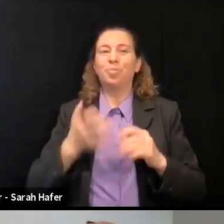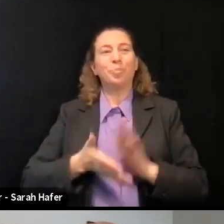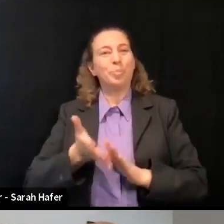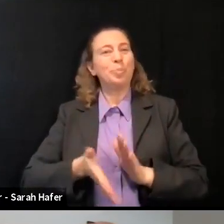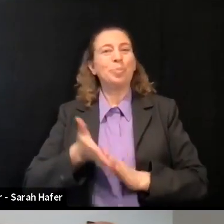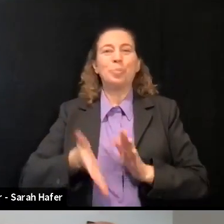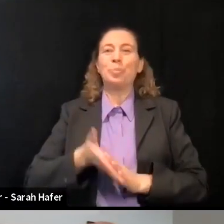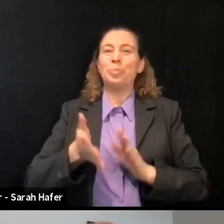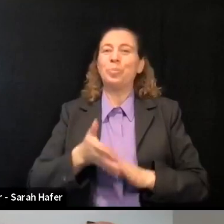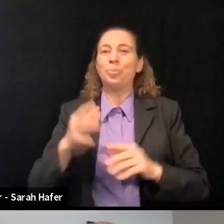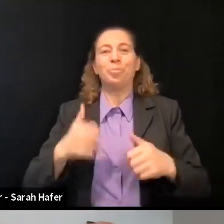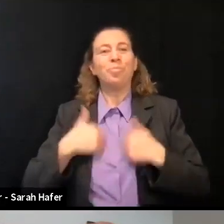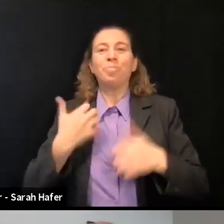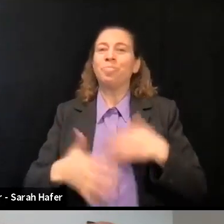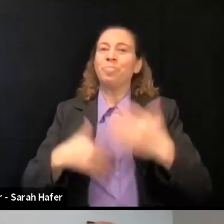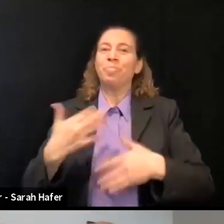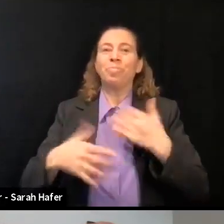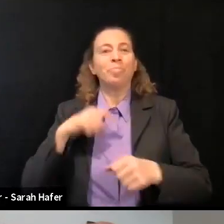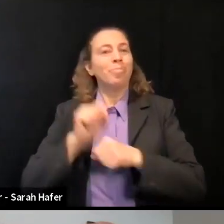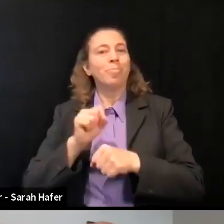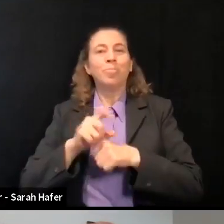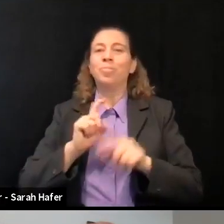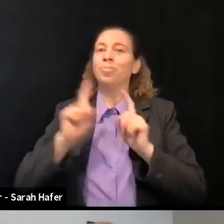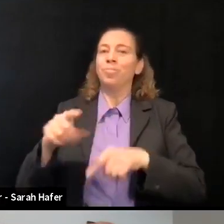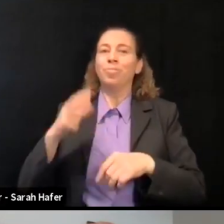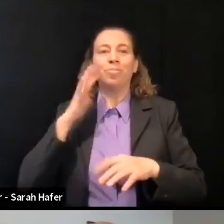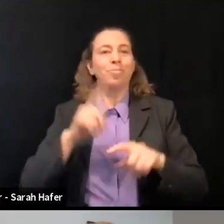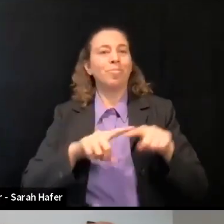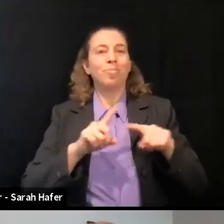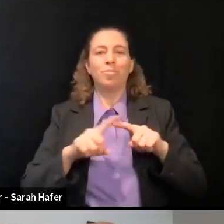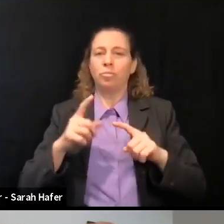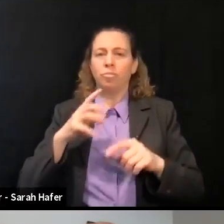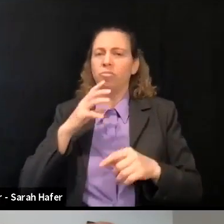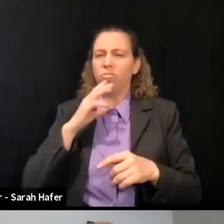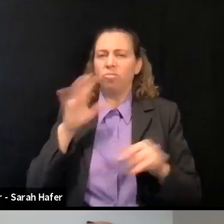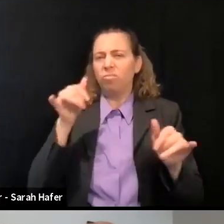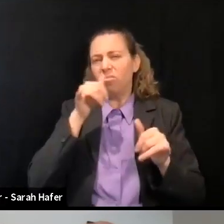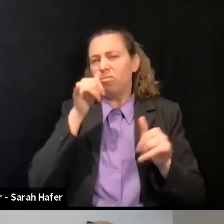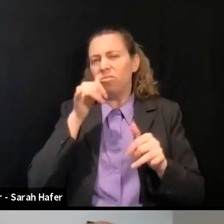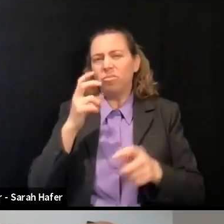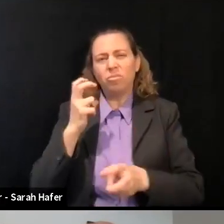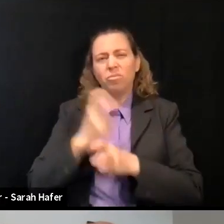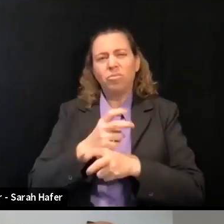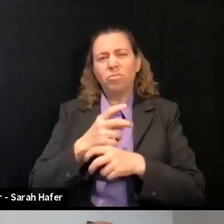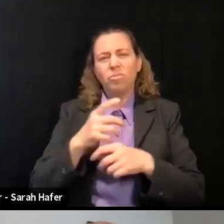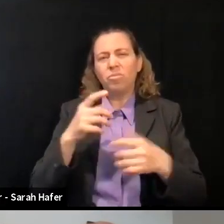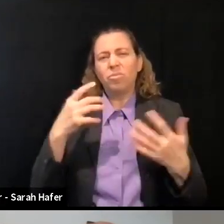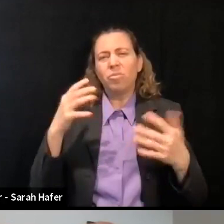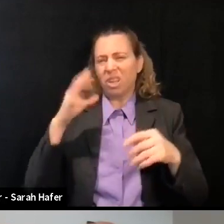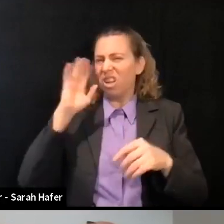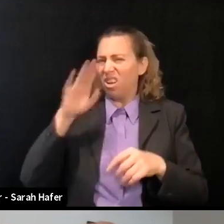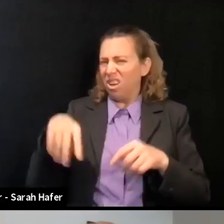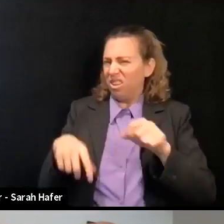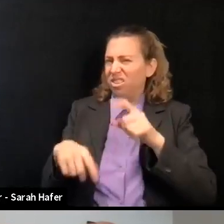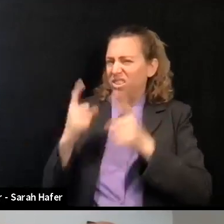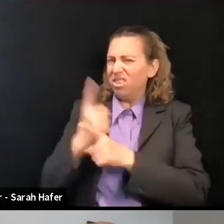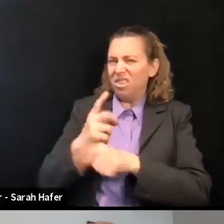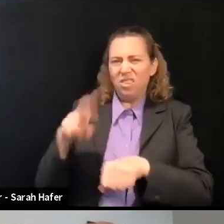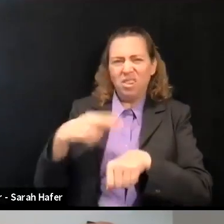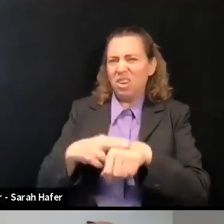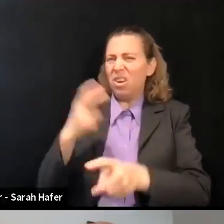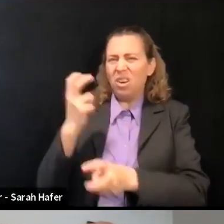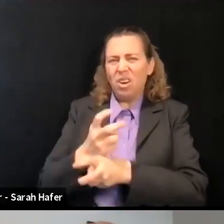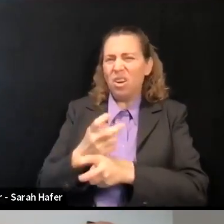is hard. And it will be hard, and it sucks. And I think that this is important to recognize. And unfortunately,